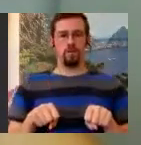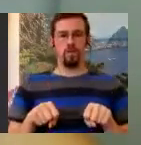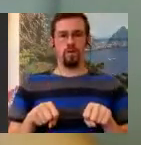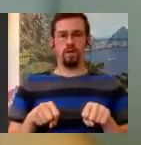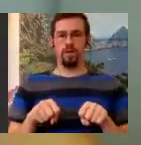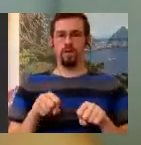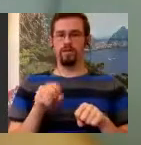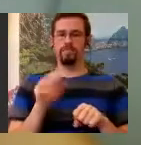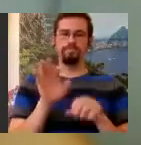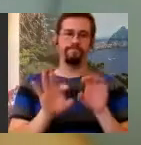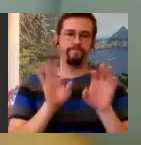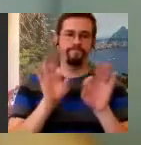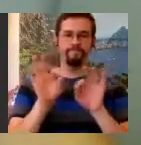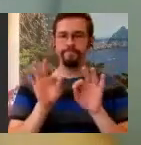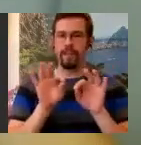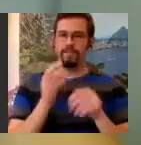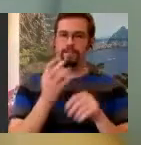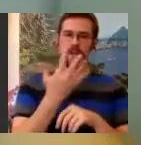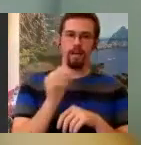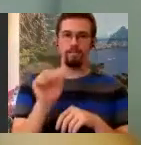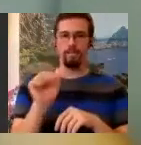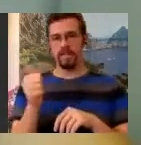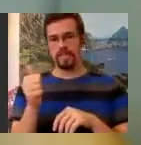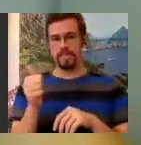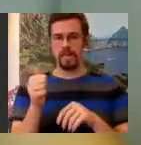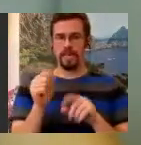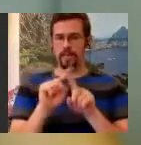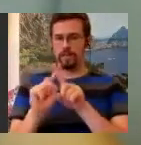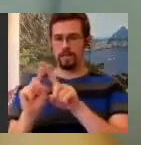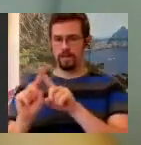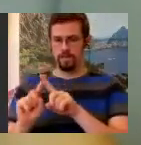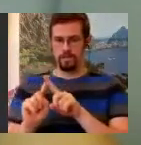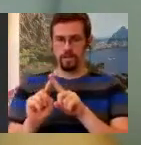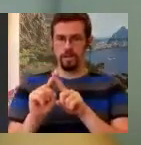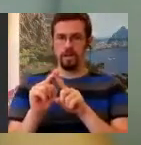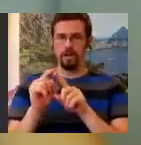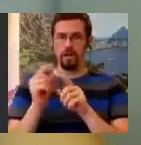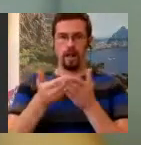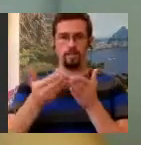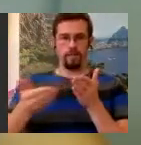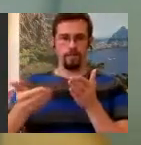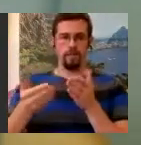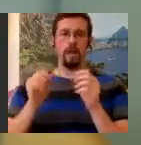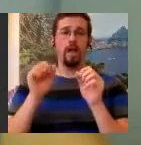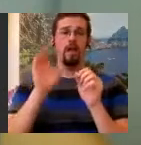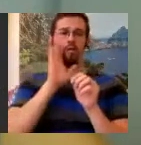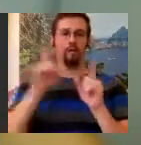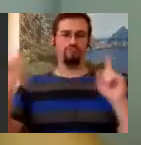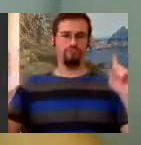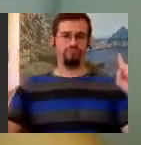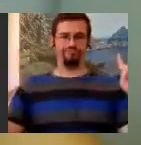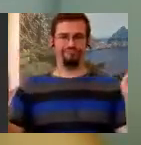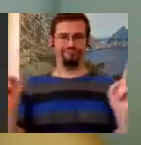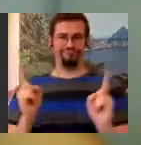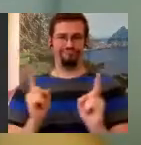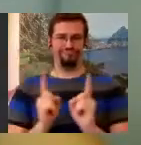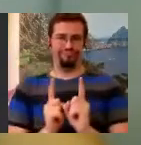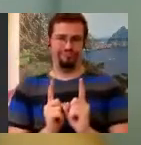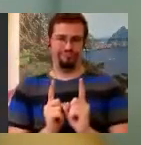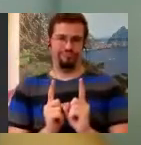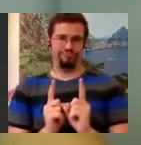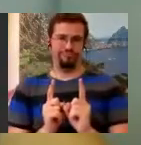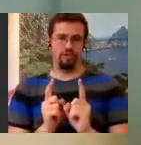to 10 glyphs, from which it is very easy to choose your desired one, to drag